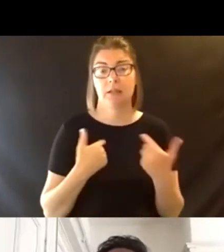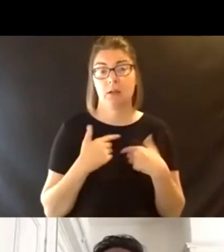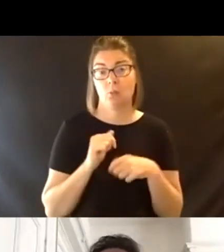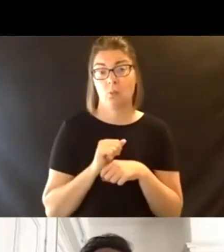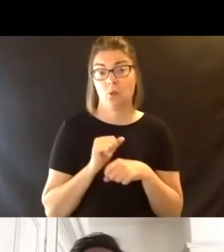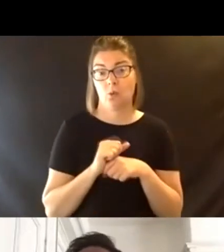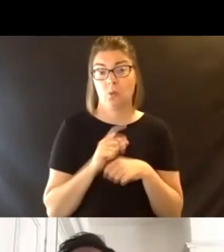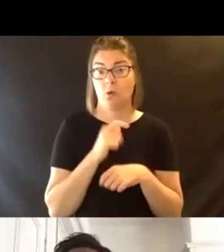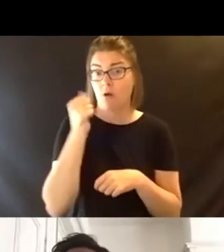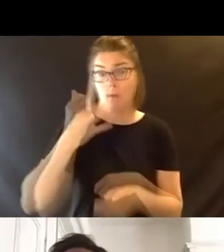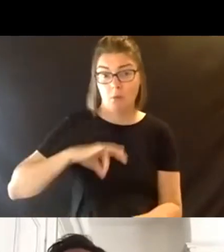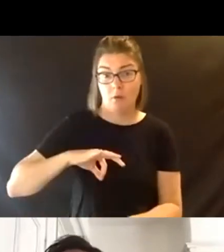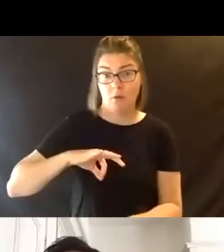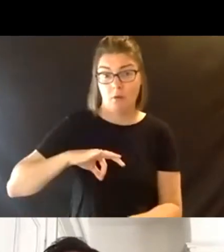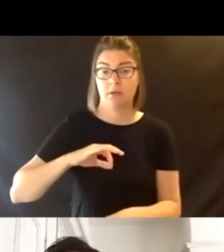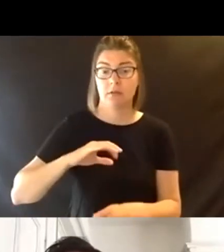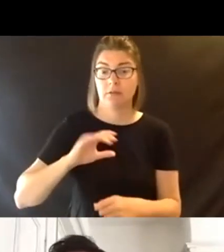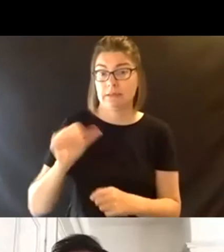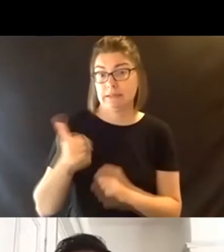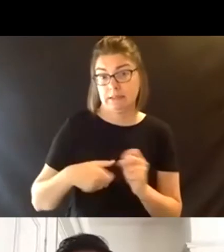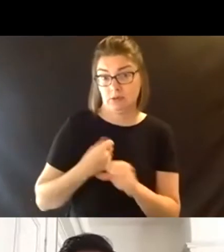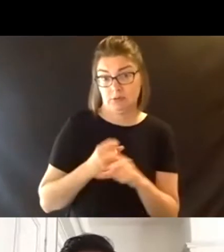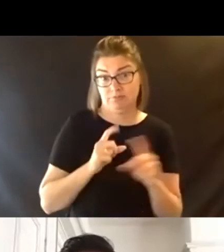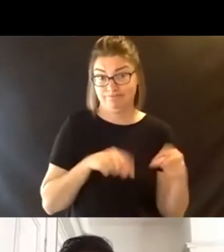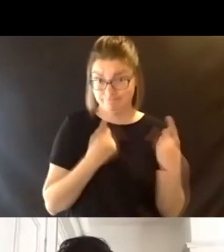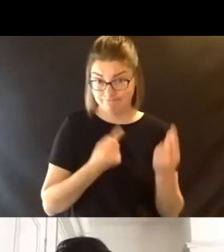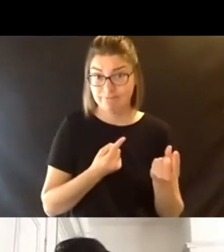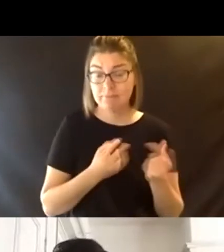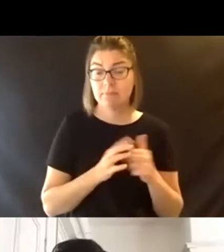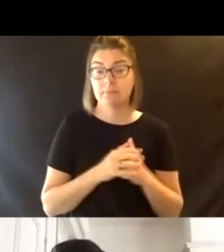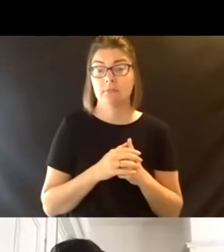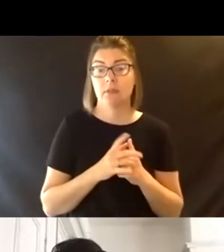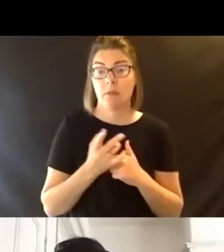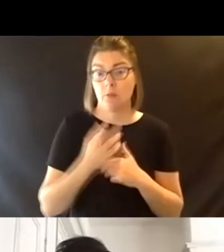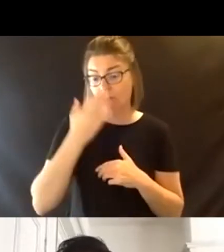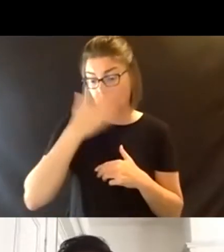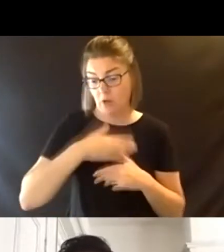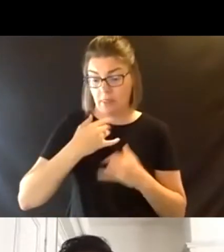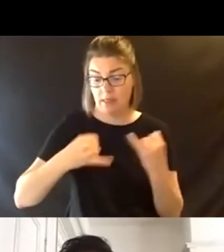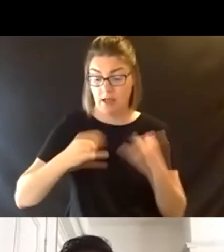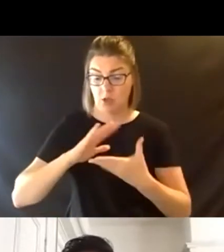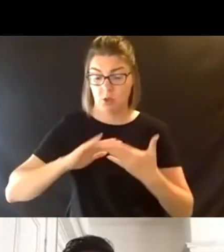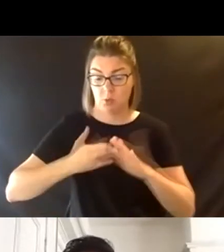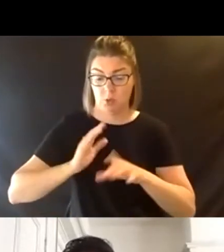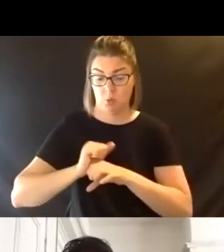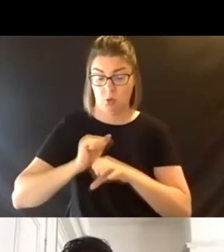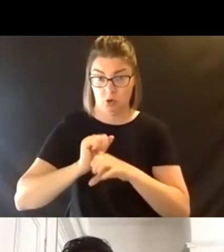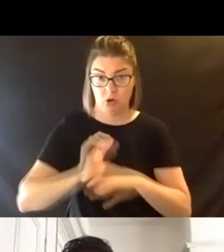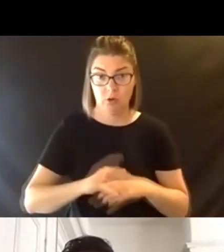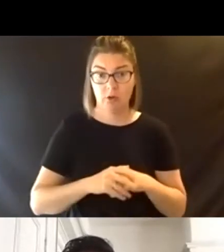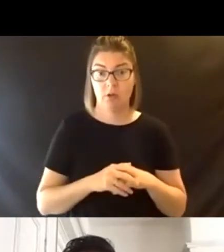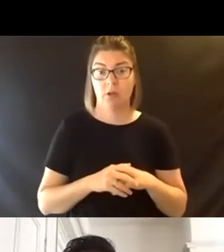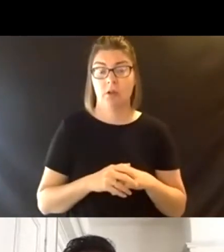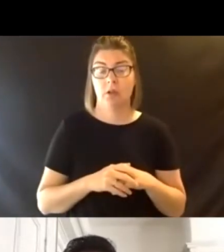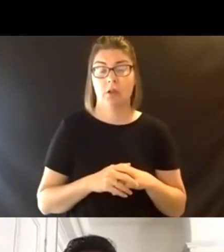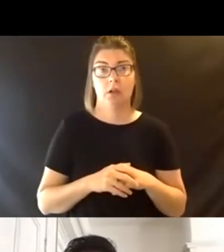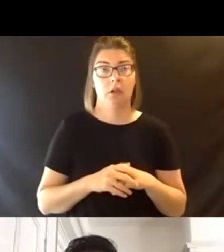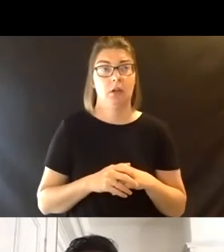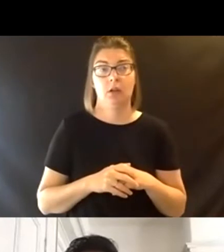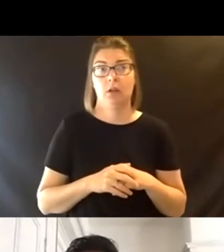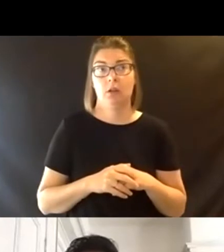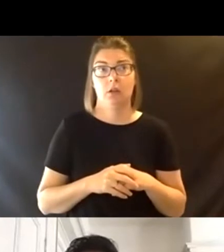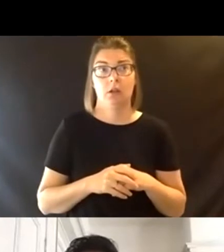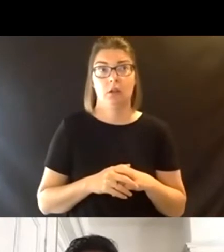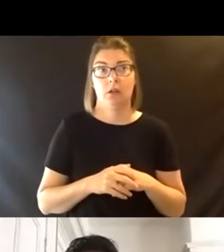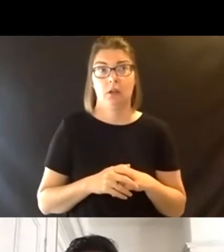I've worked in nonprofit for 10 years now, and I'm a frontline community worker, and the criminal amount